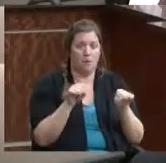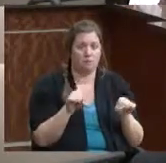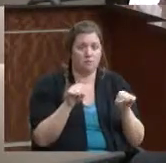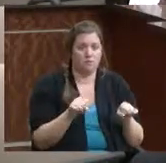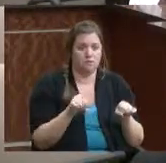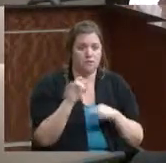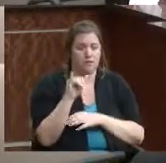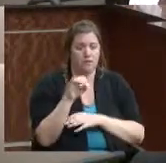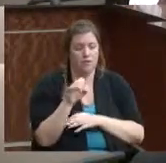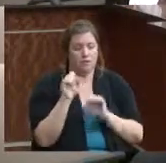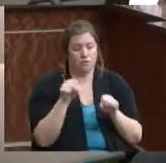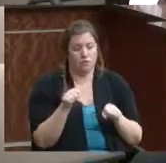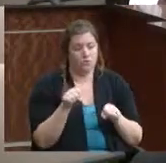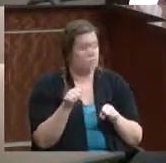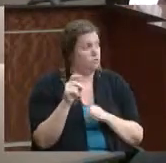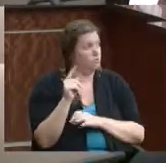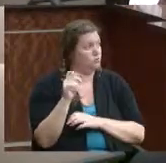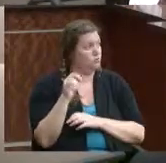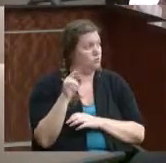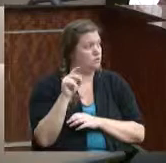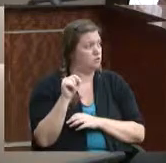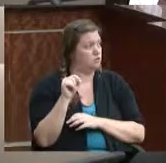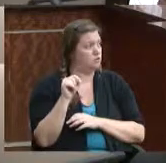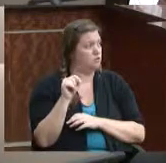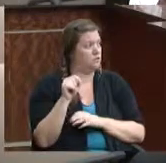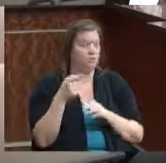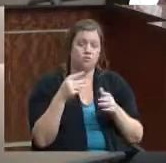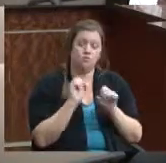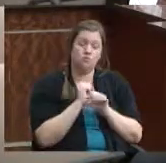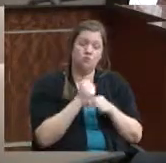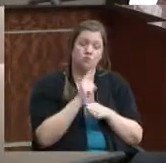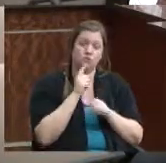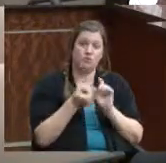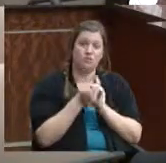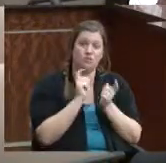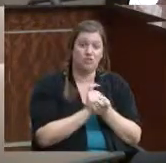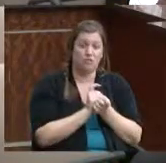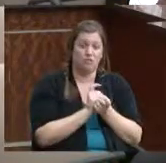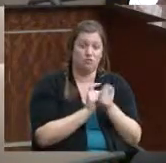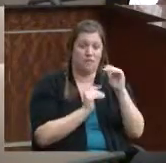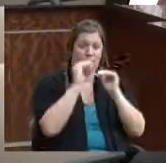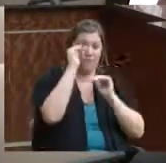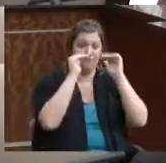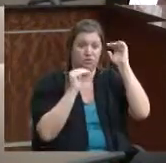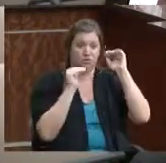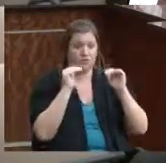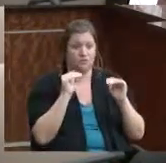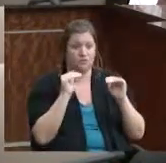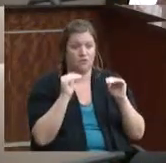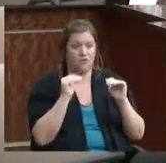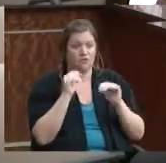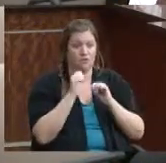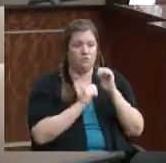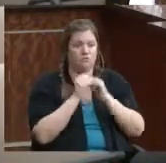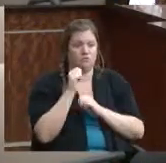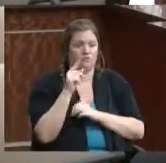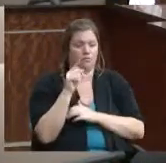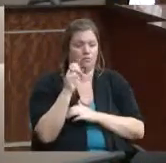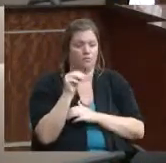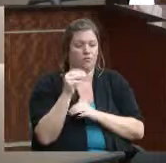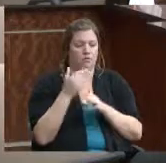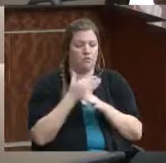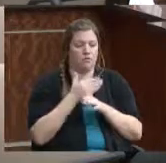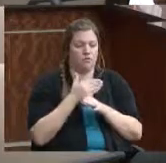possible, i.e., you could trench the foundation structures so that you change that elevation view. Constructing a berm